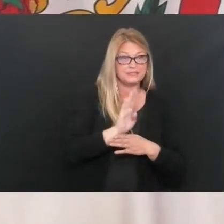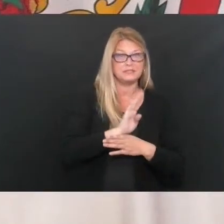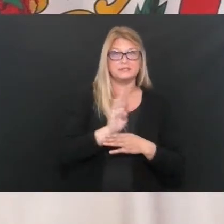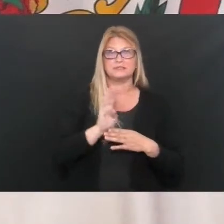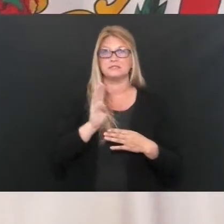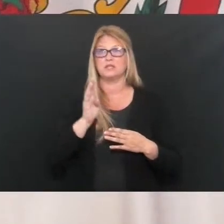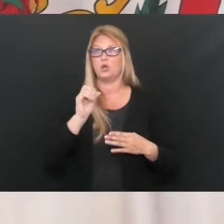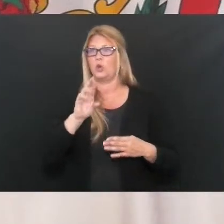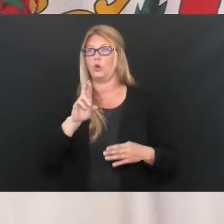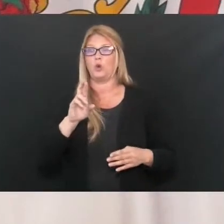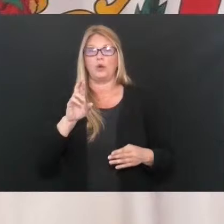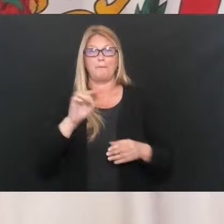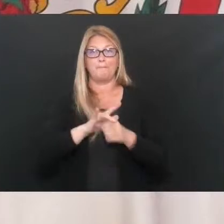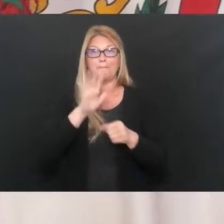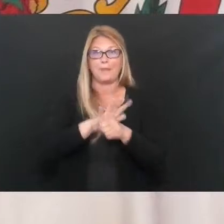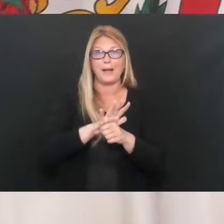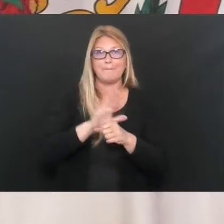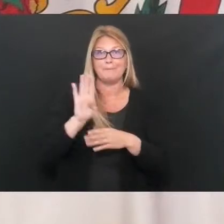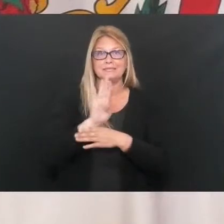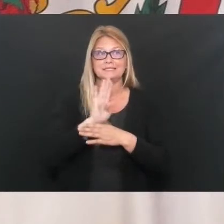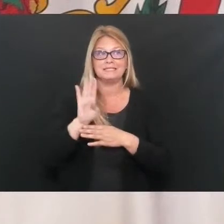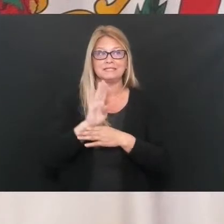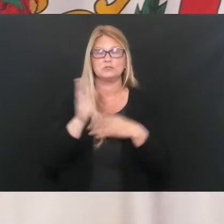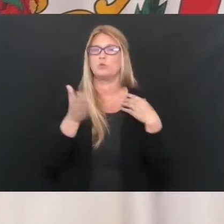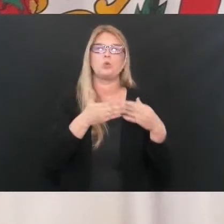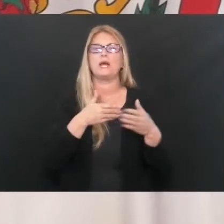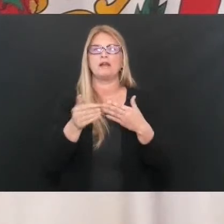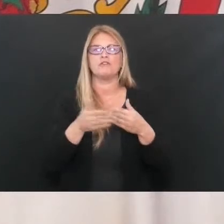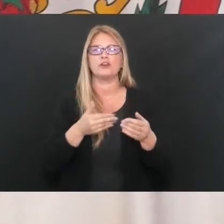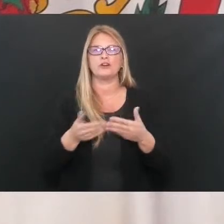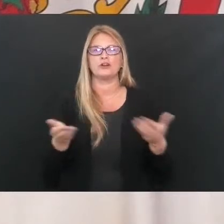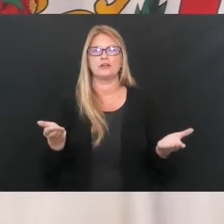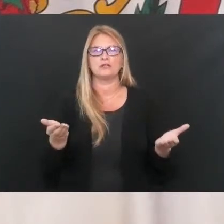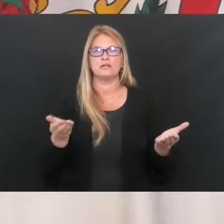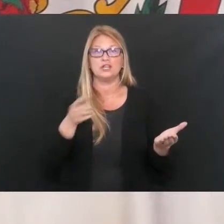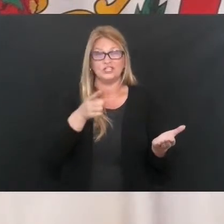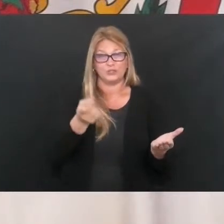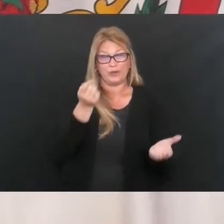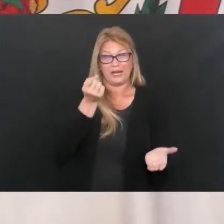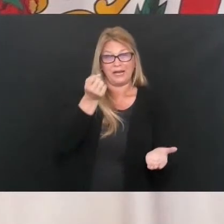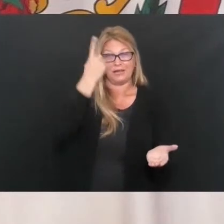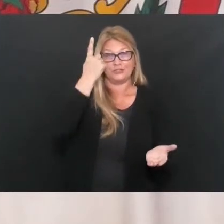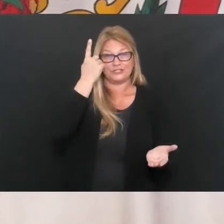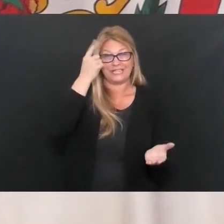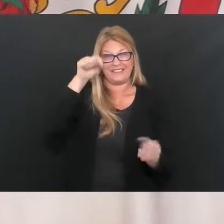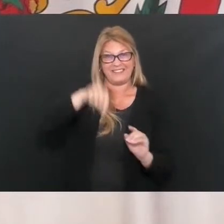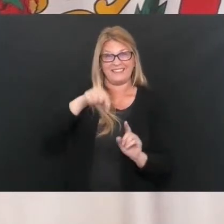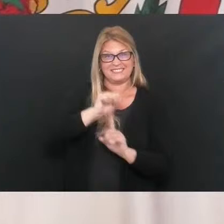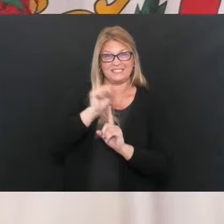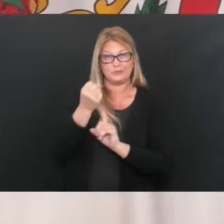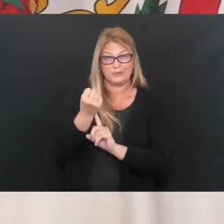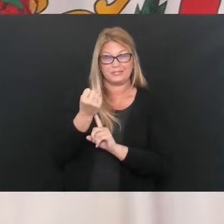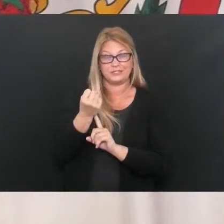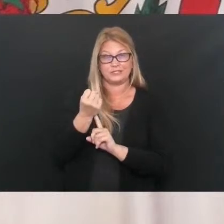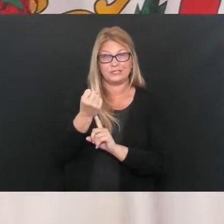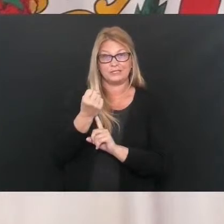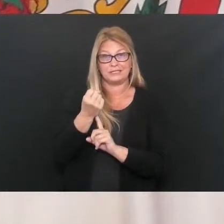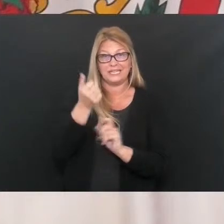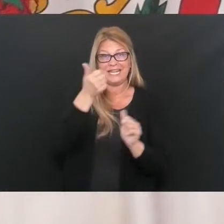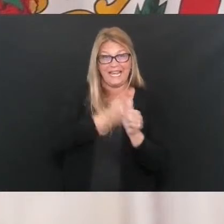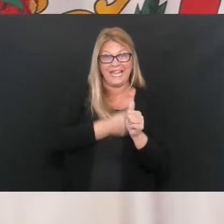own, a pop company, whatever it may be, do you realize in this situation that every one of